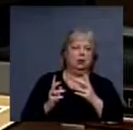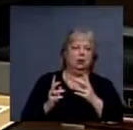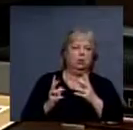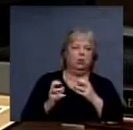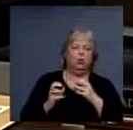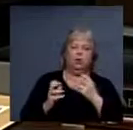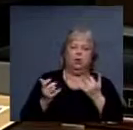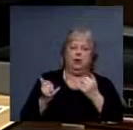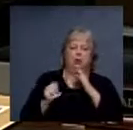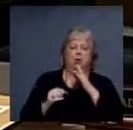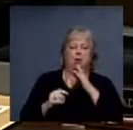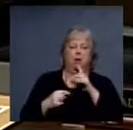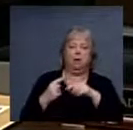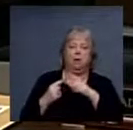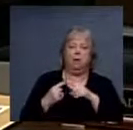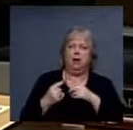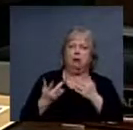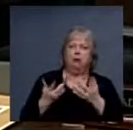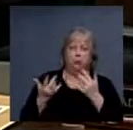we're talking right now about